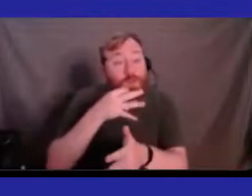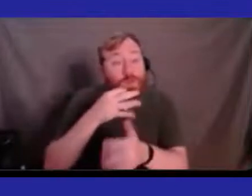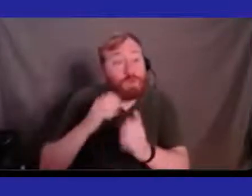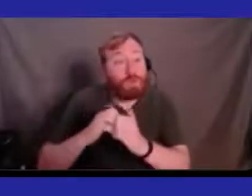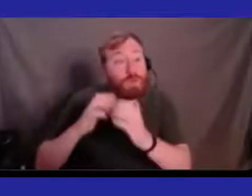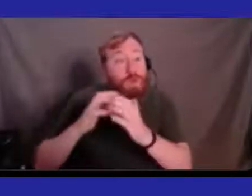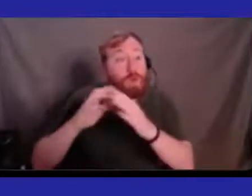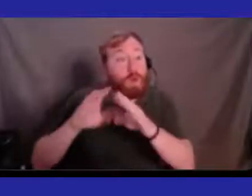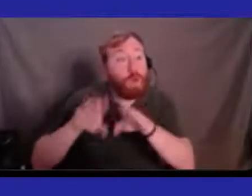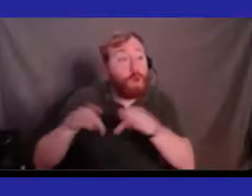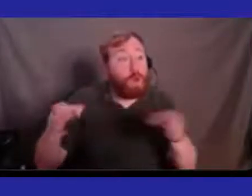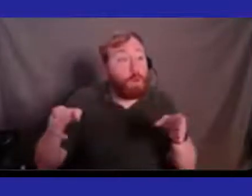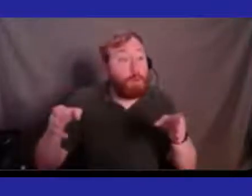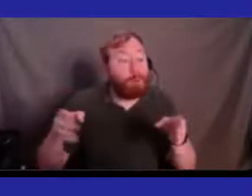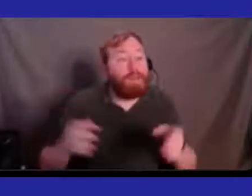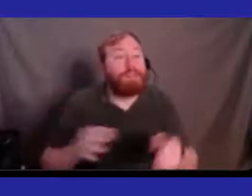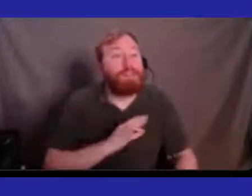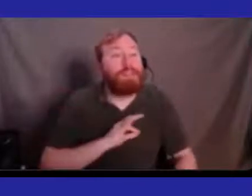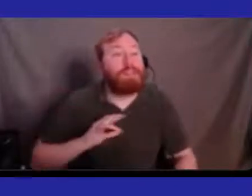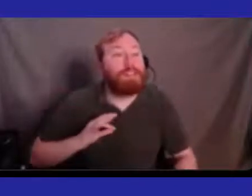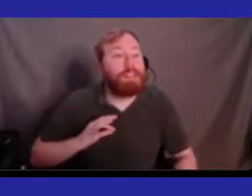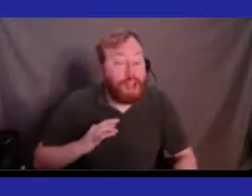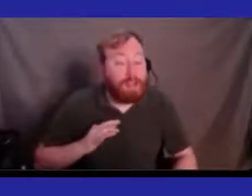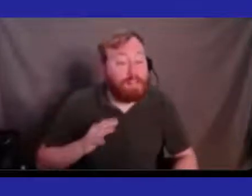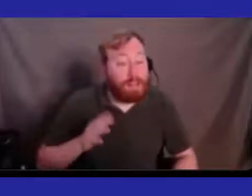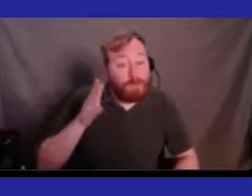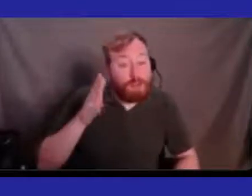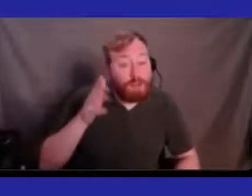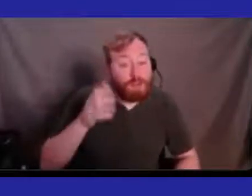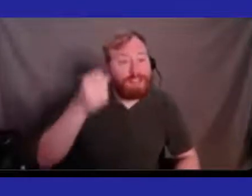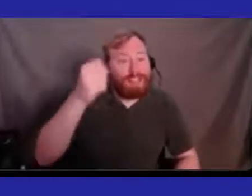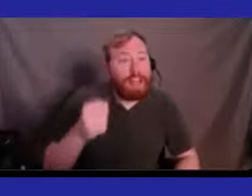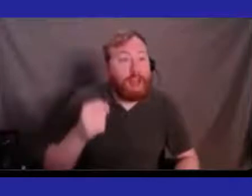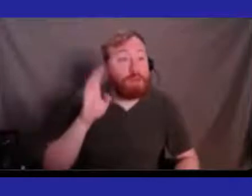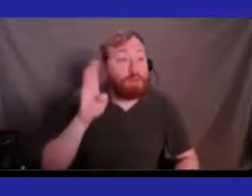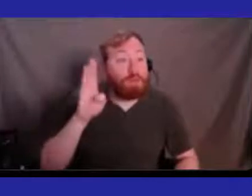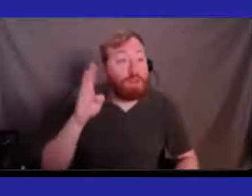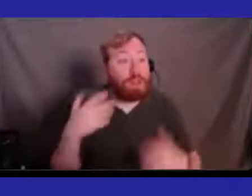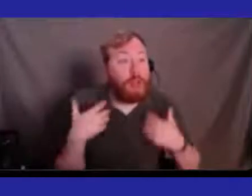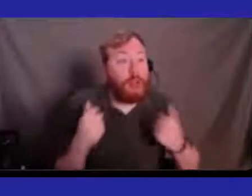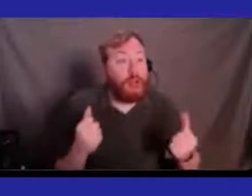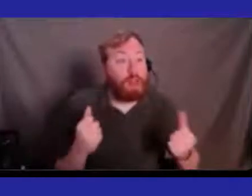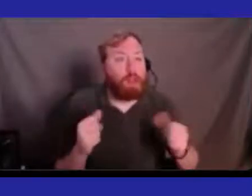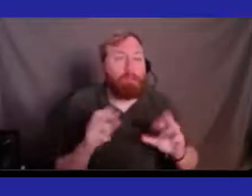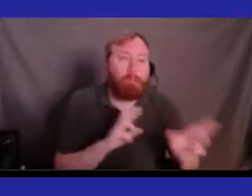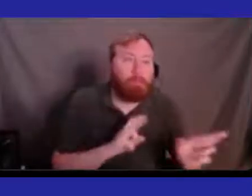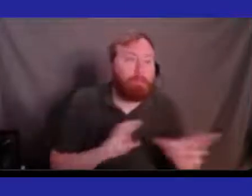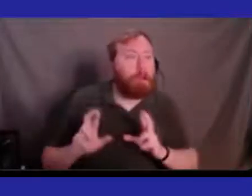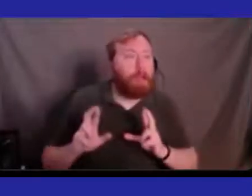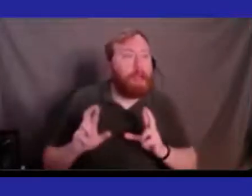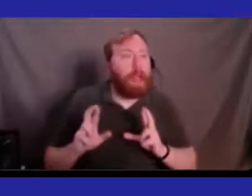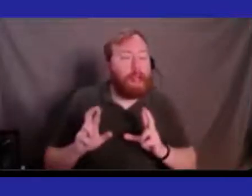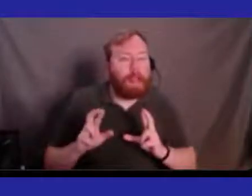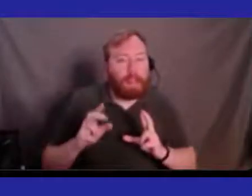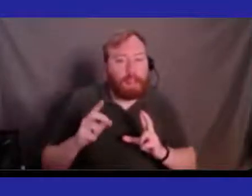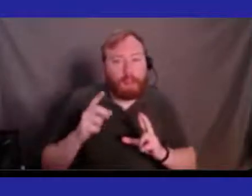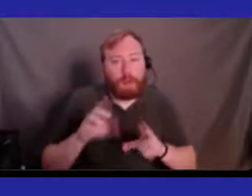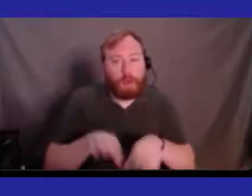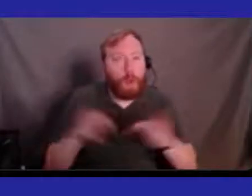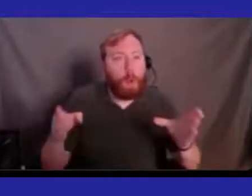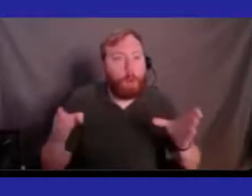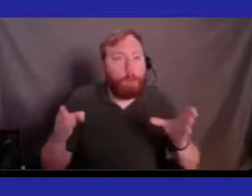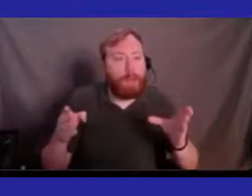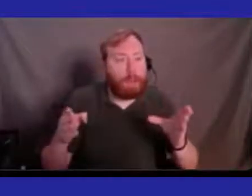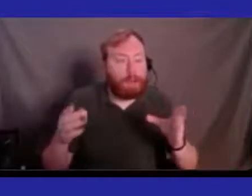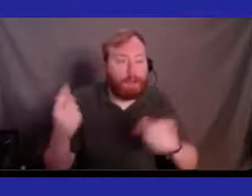the future South Brooklyn Health are working to prepare for opening day, including launching